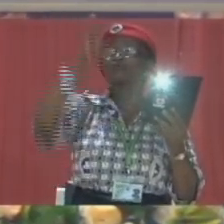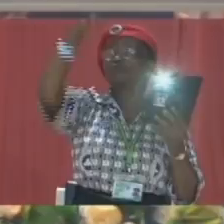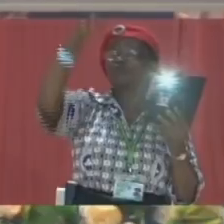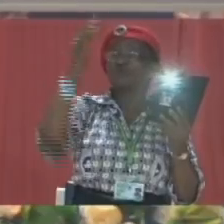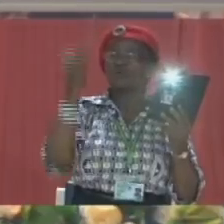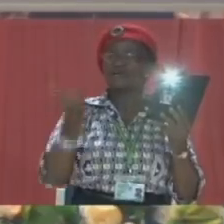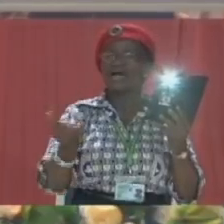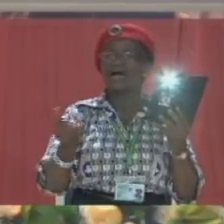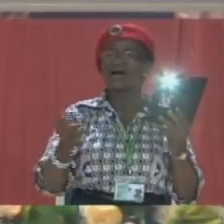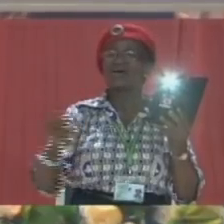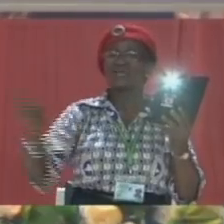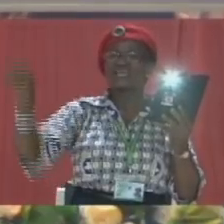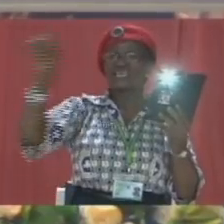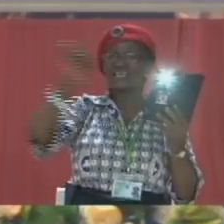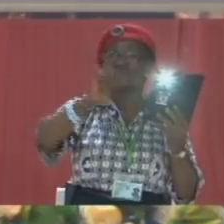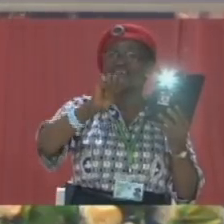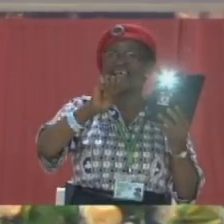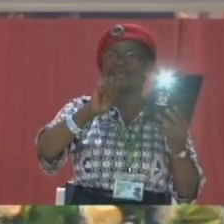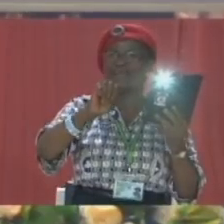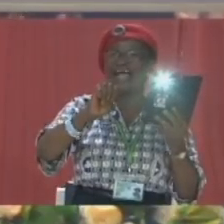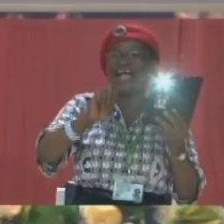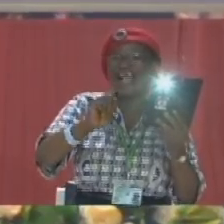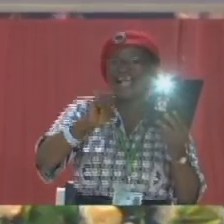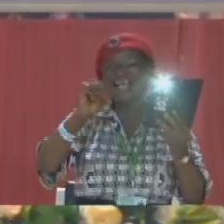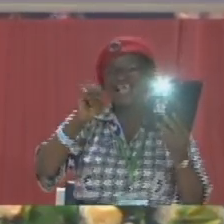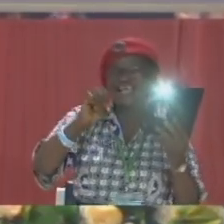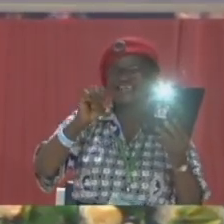even including the dress your children are